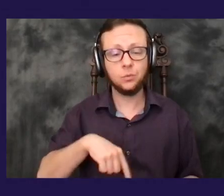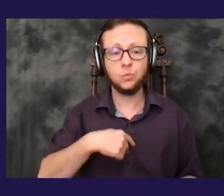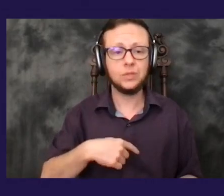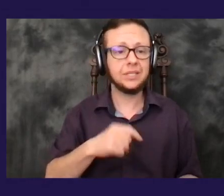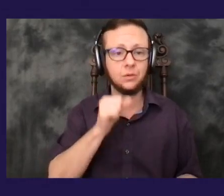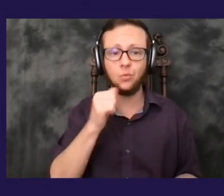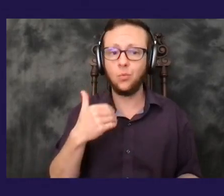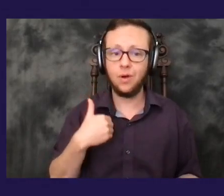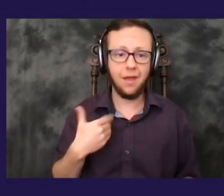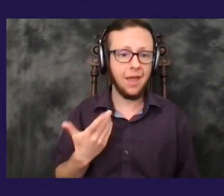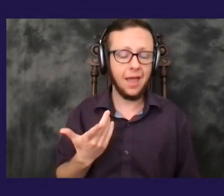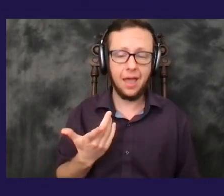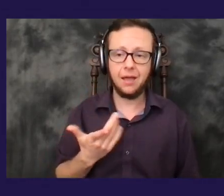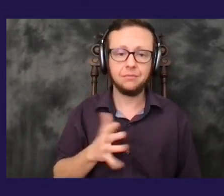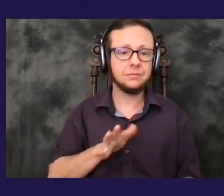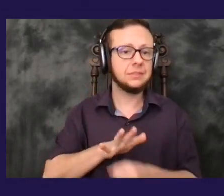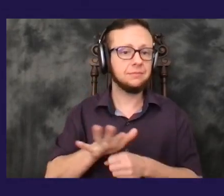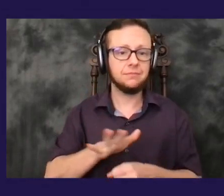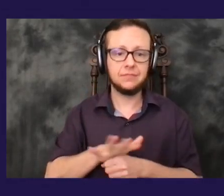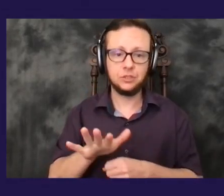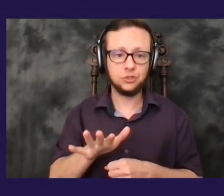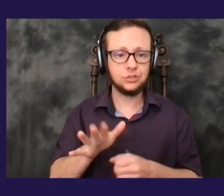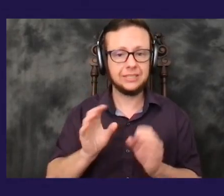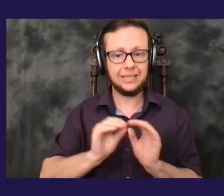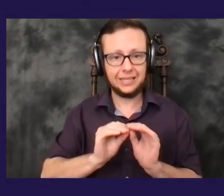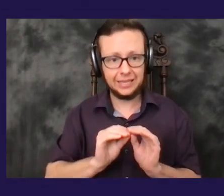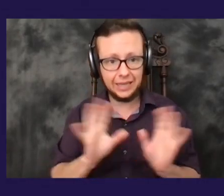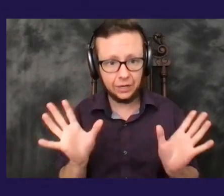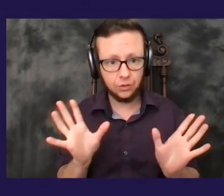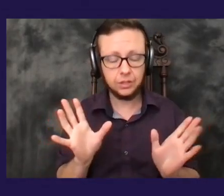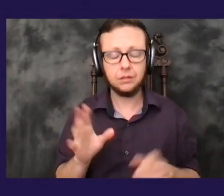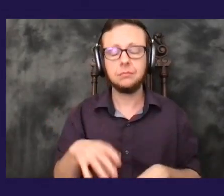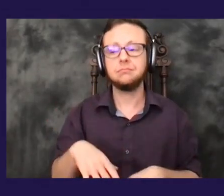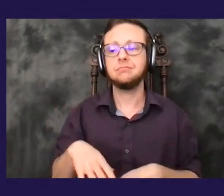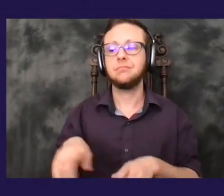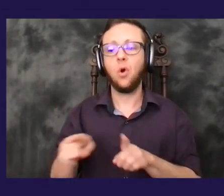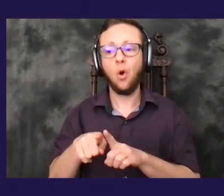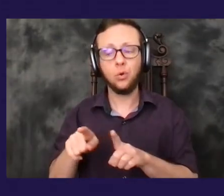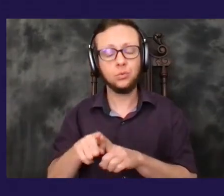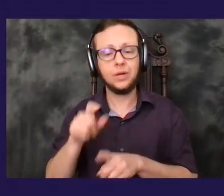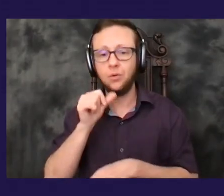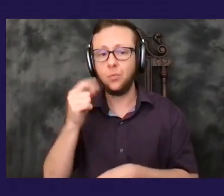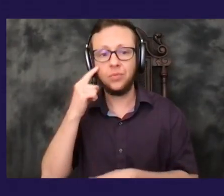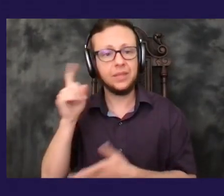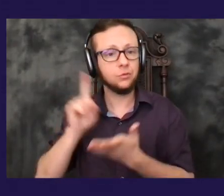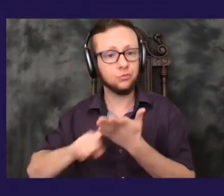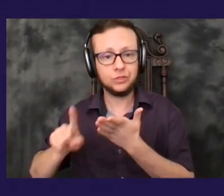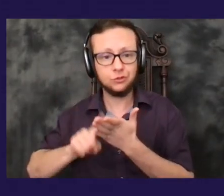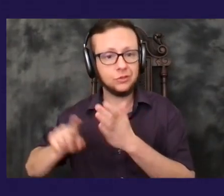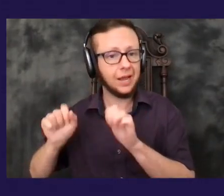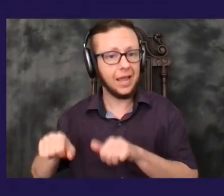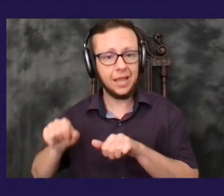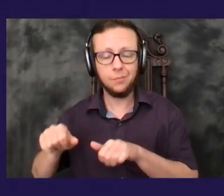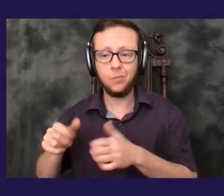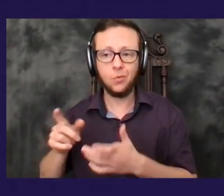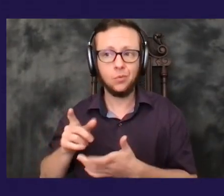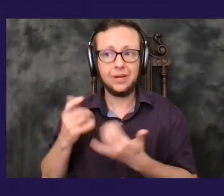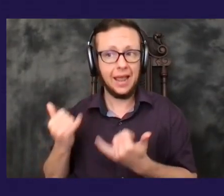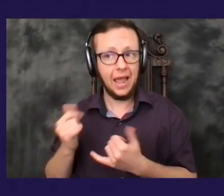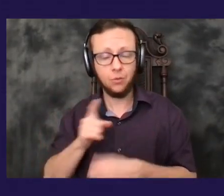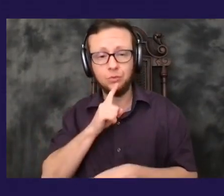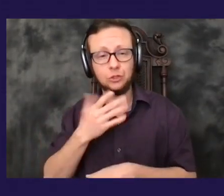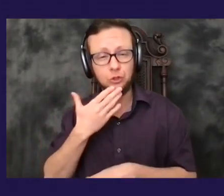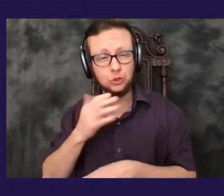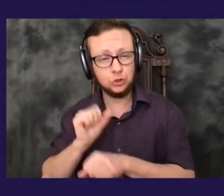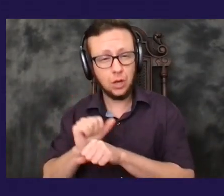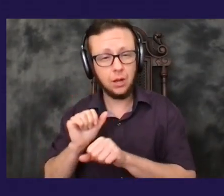have sufficient clarity, nor do I think research is able to do a very good job right now at keeping up with the rapidity